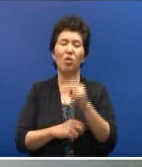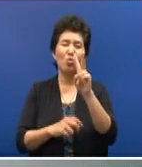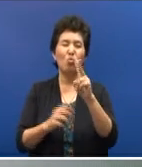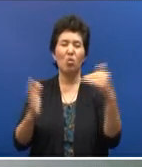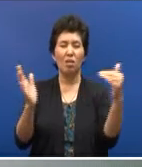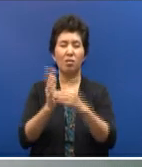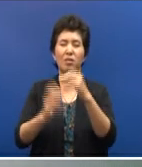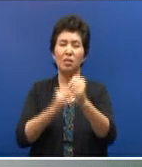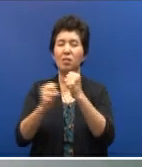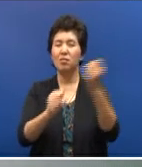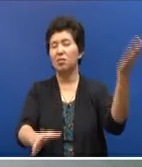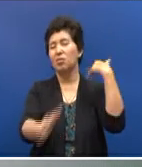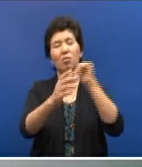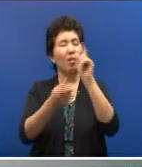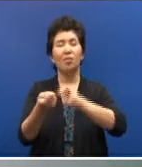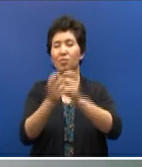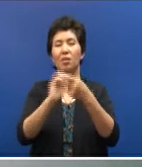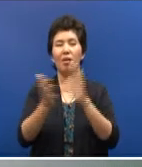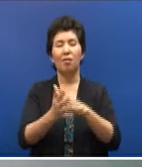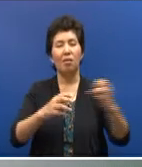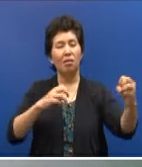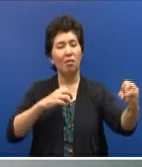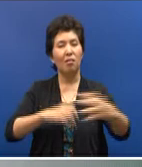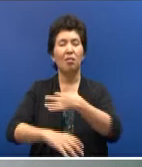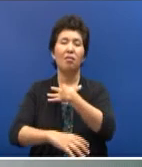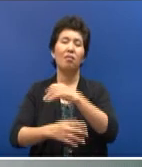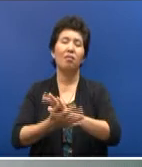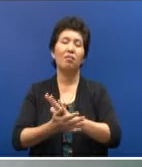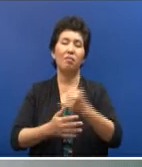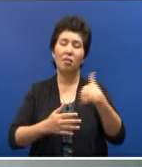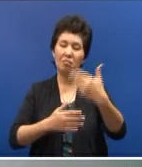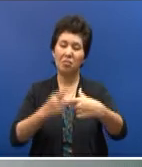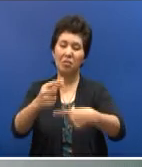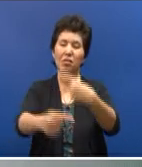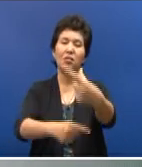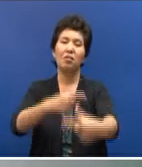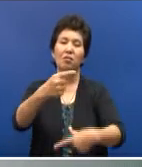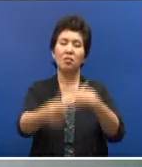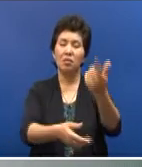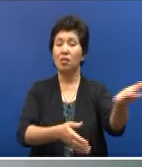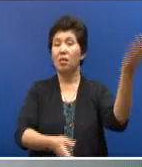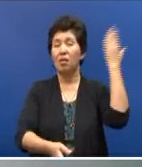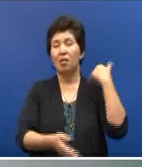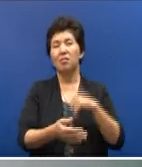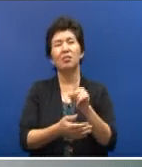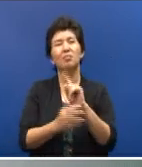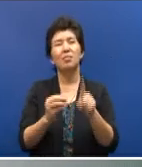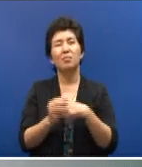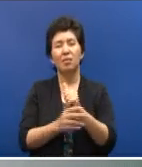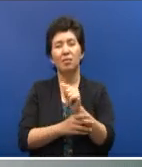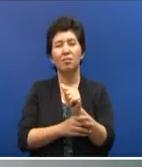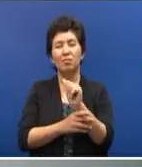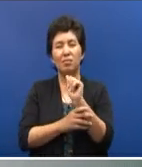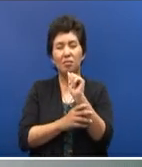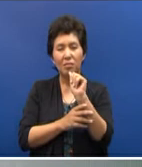years ago. Okay, and its effect can still be felt today. Okay, but in the last half century, the